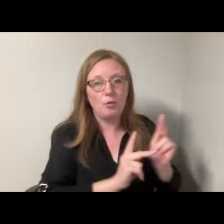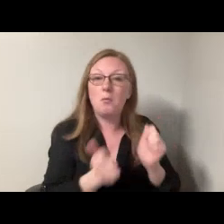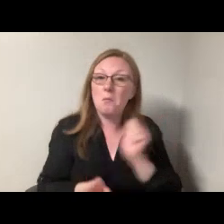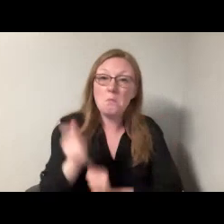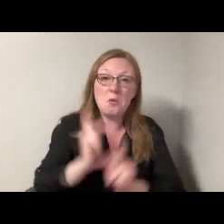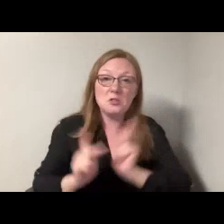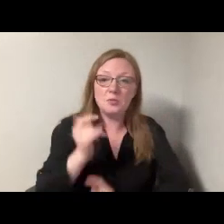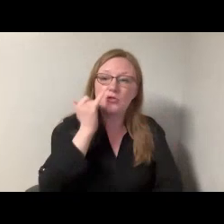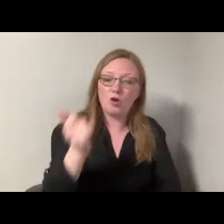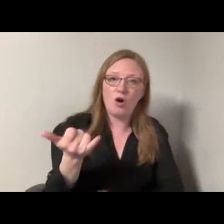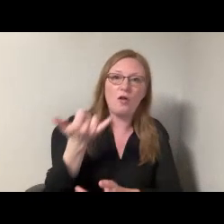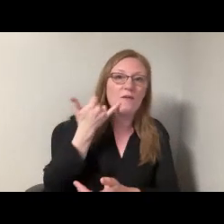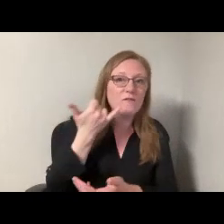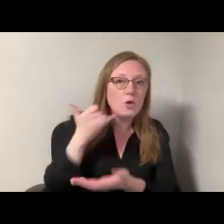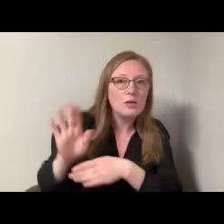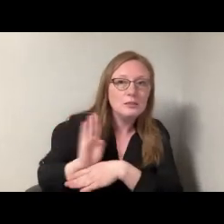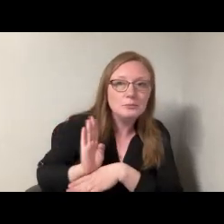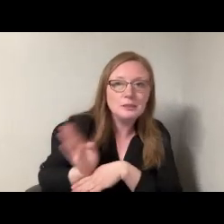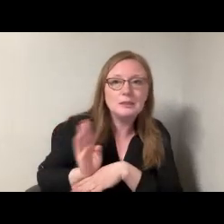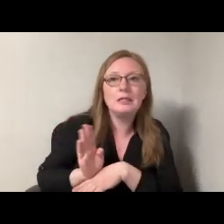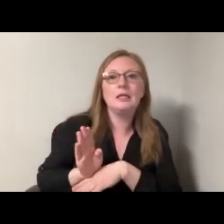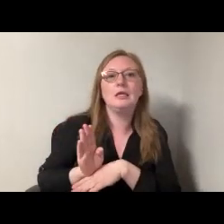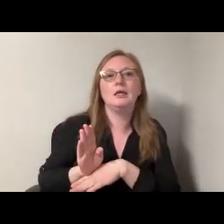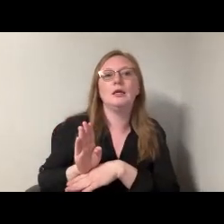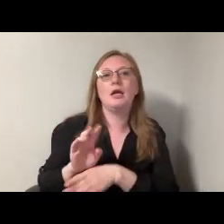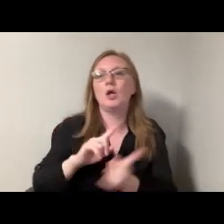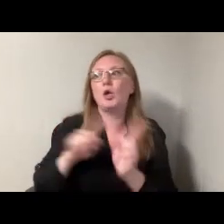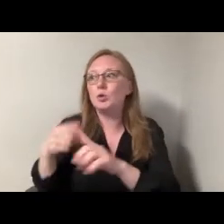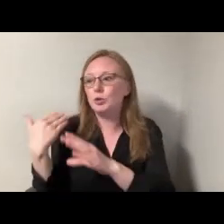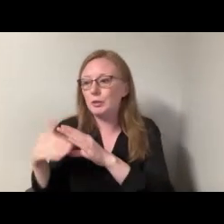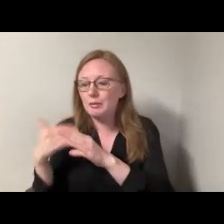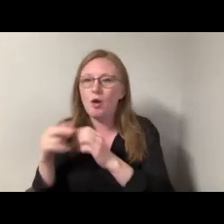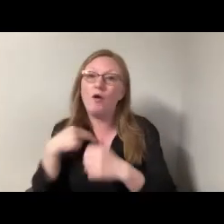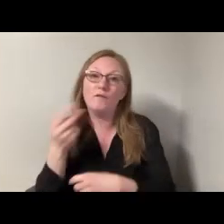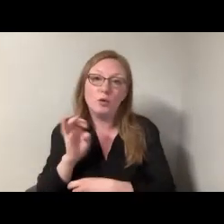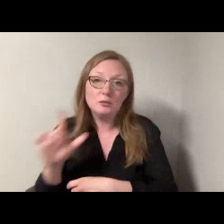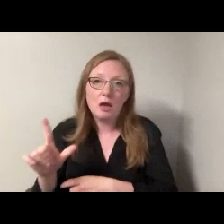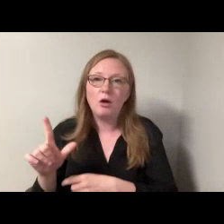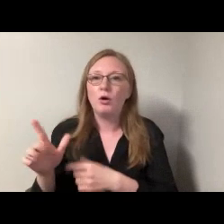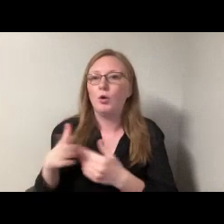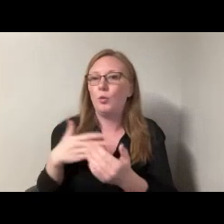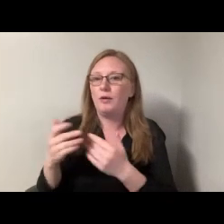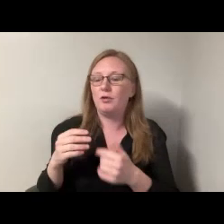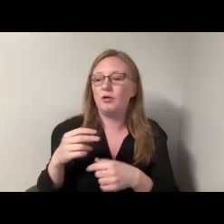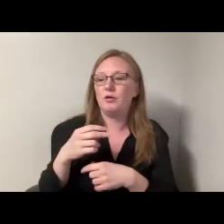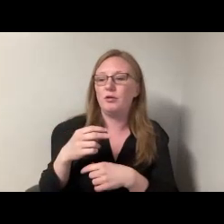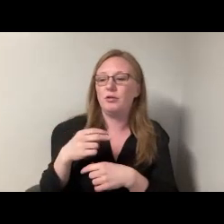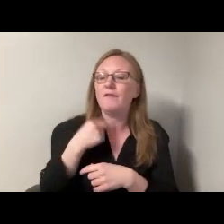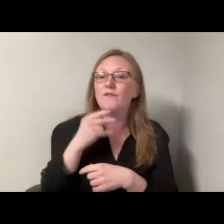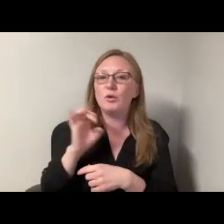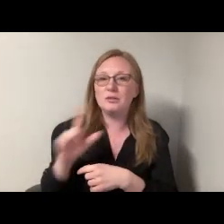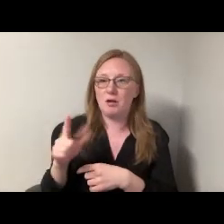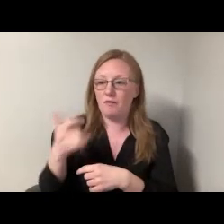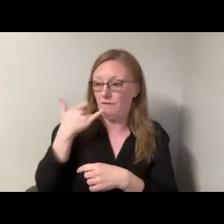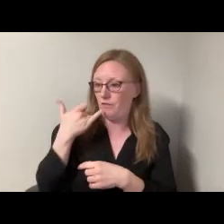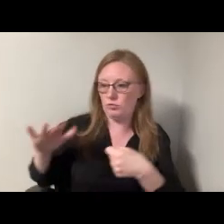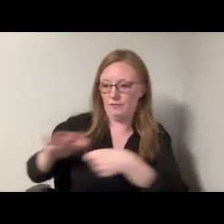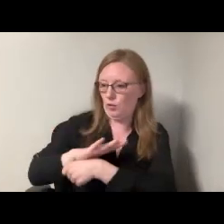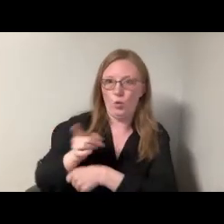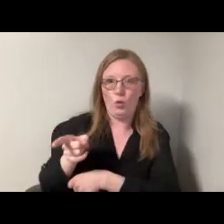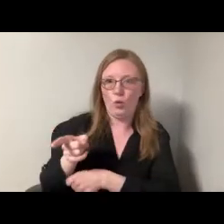call, their phone's busy, rolls over to email, and the email inbox, their phone box is